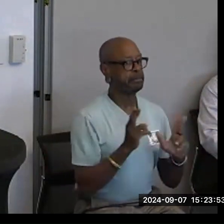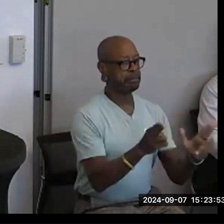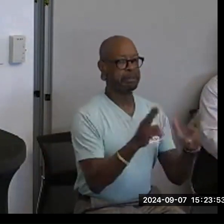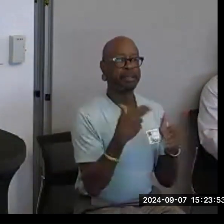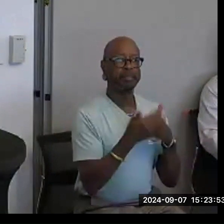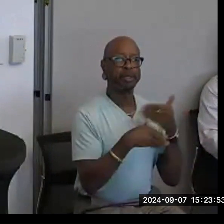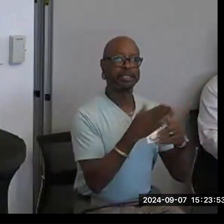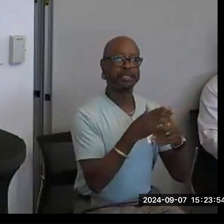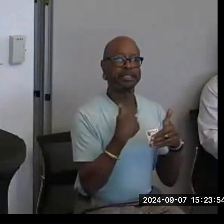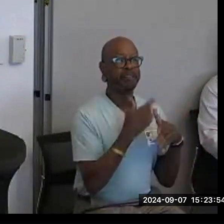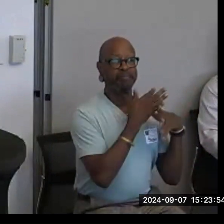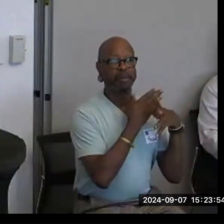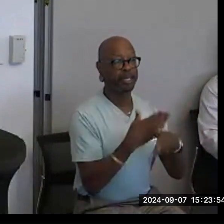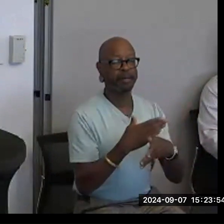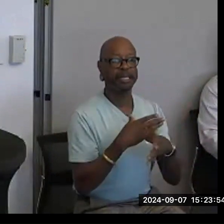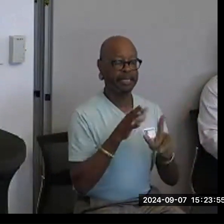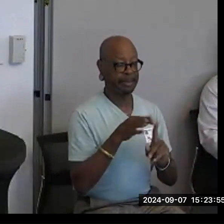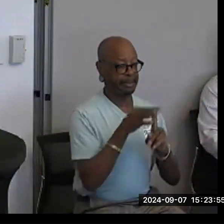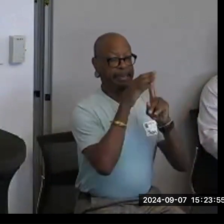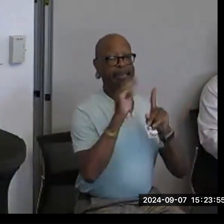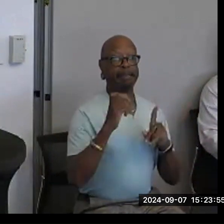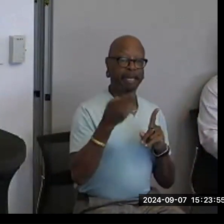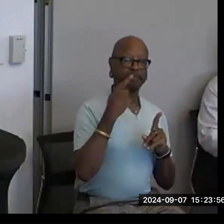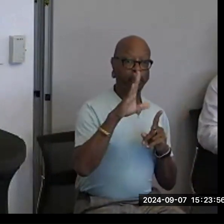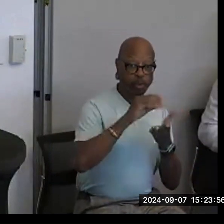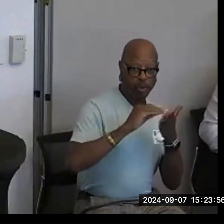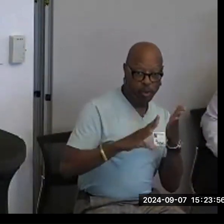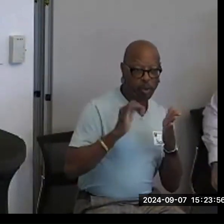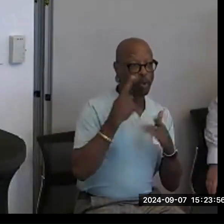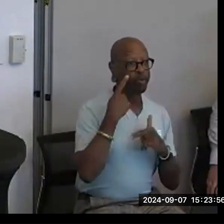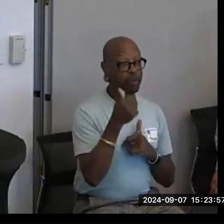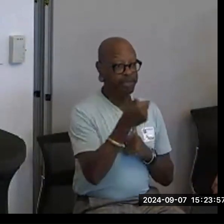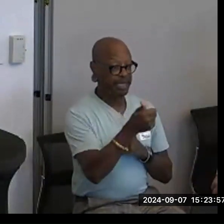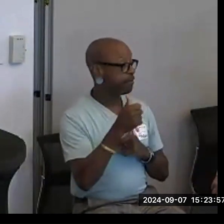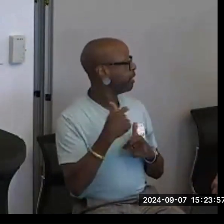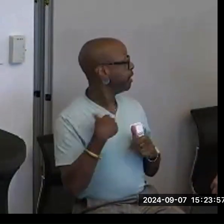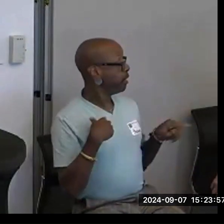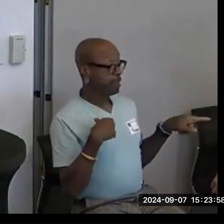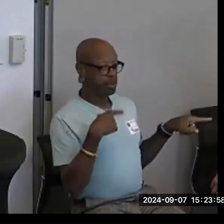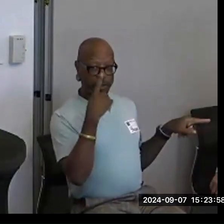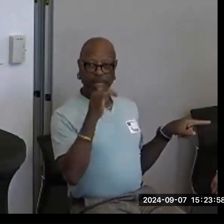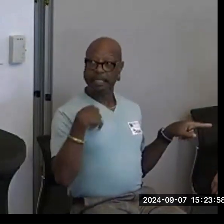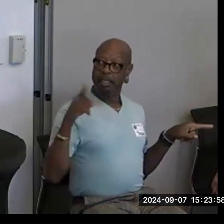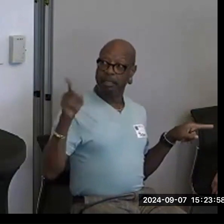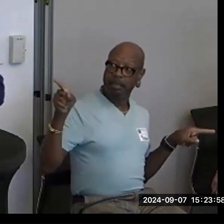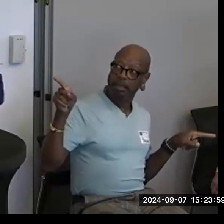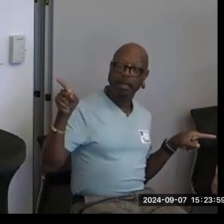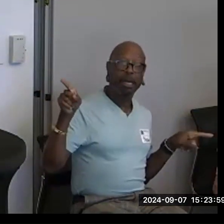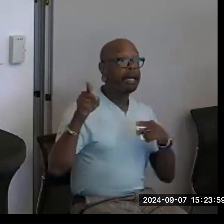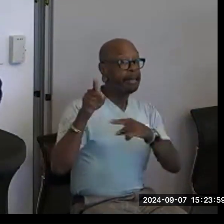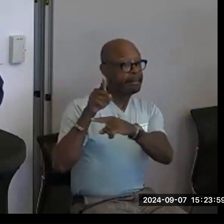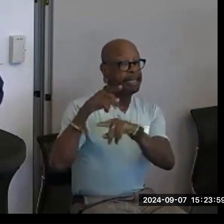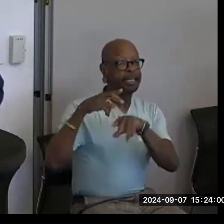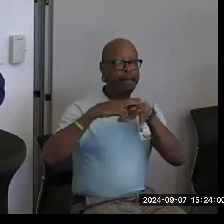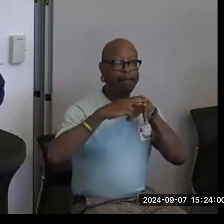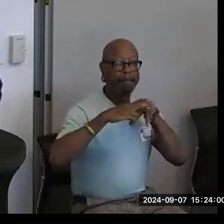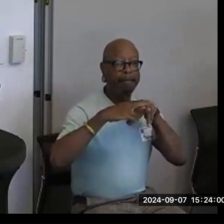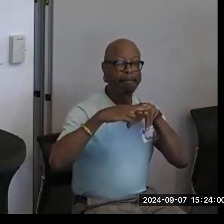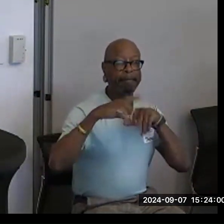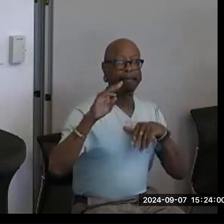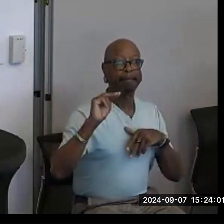of preparing a customized map for one of your students or for yourself. Can I say A something quick quickly? additional plug on BART maps. They do